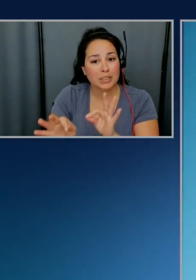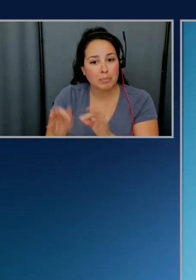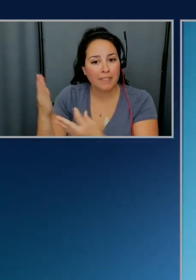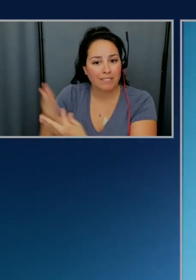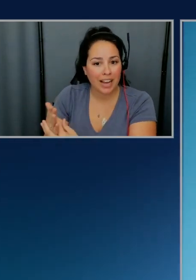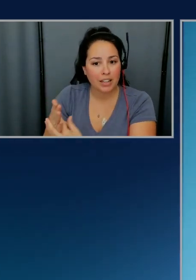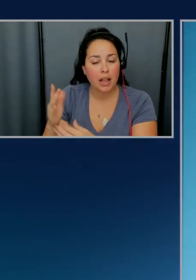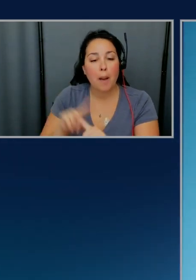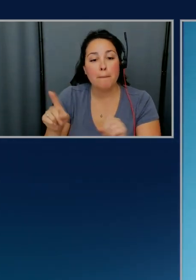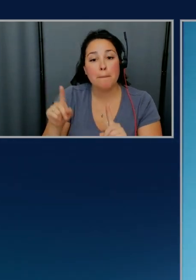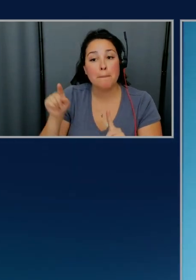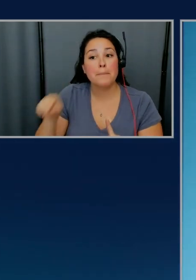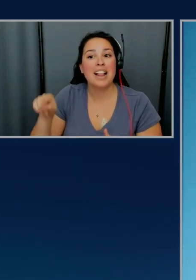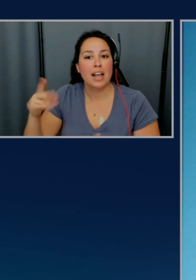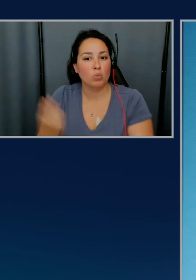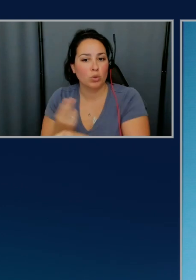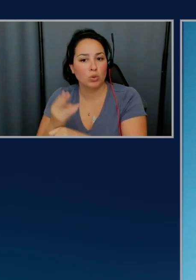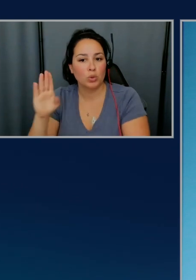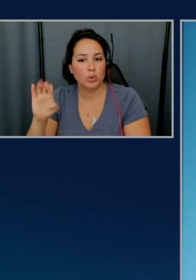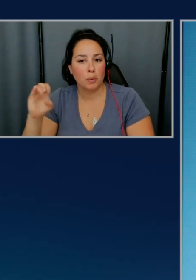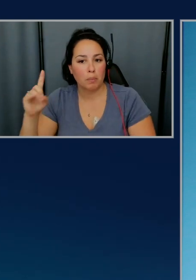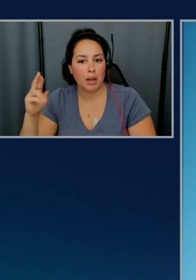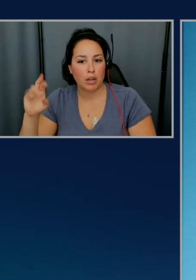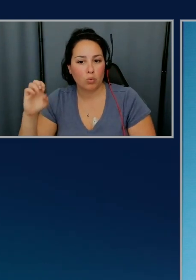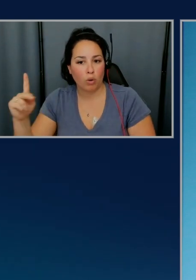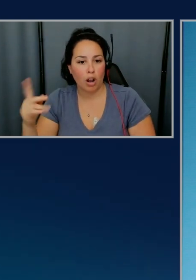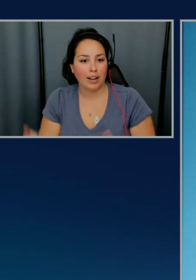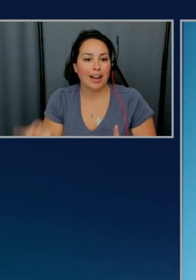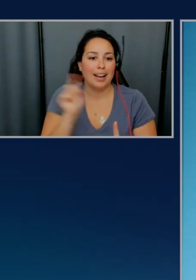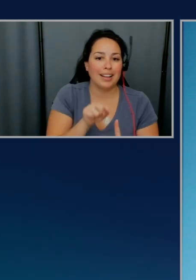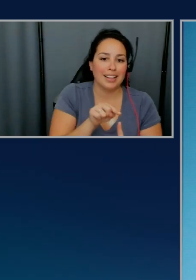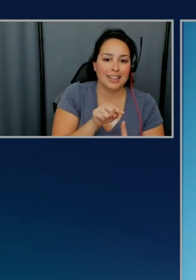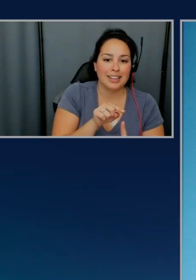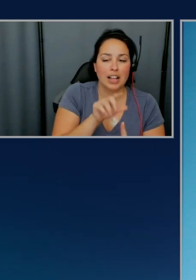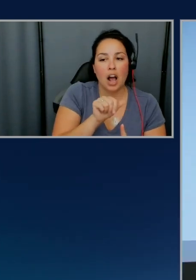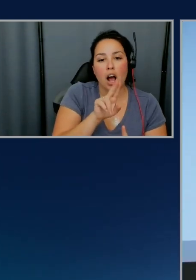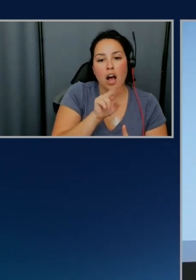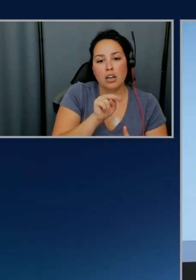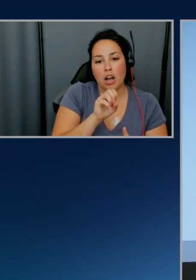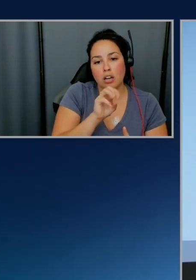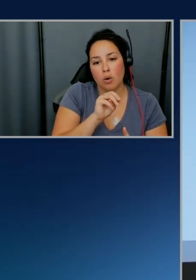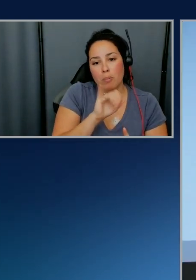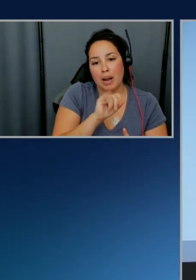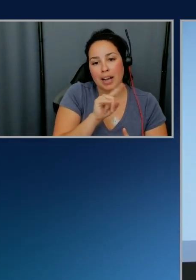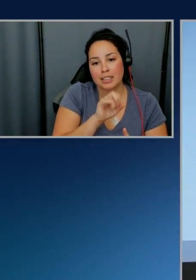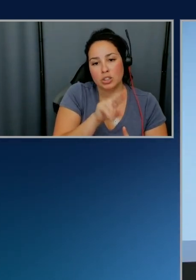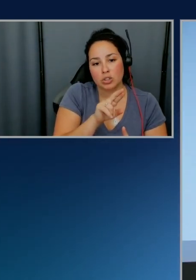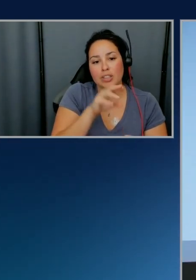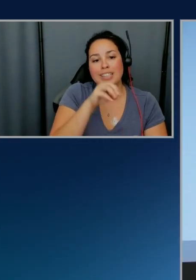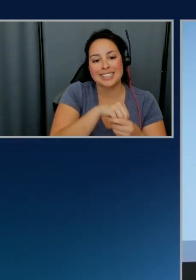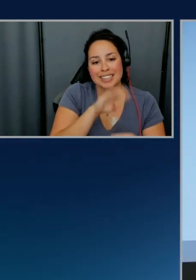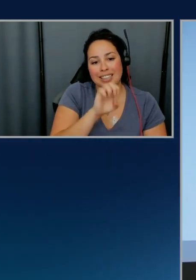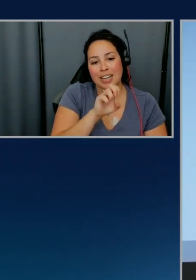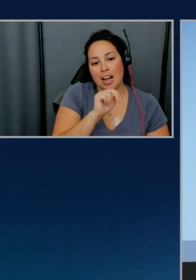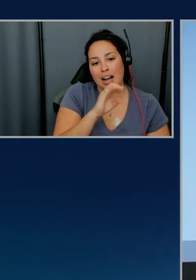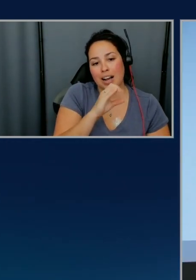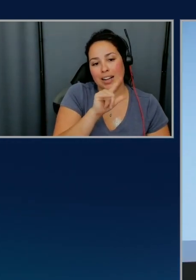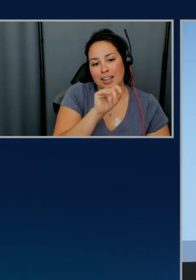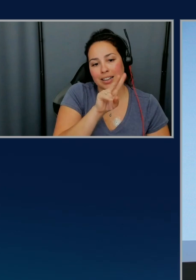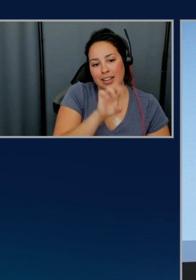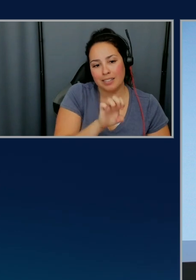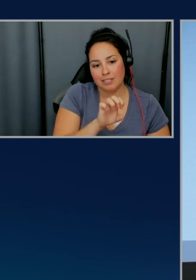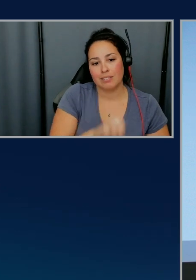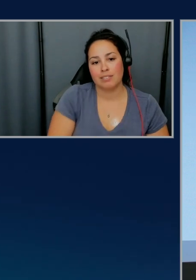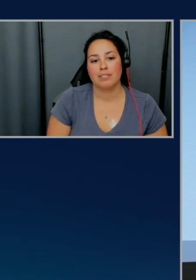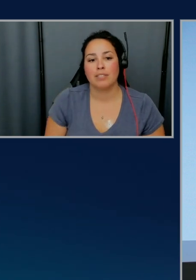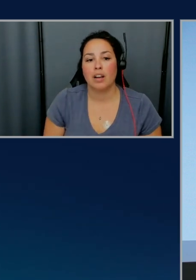LLM. And then anonymizer is going to run in an enclave. Okay. I'm going to let you get to it because we only got about 2 minutes. All right.